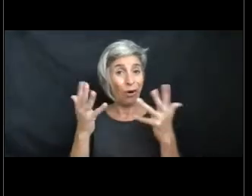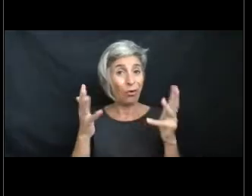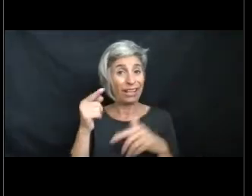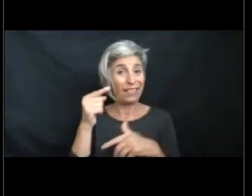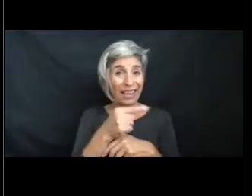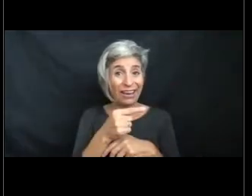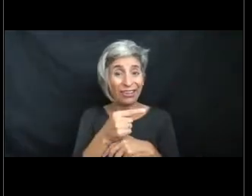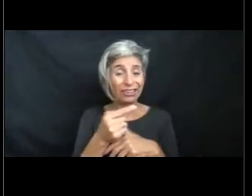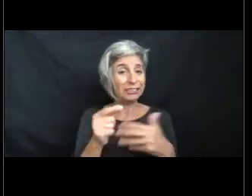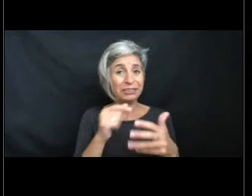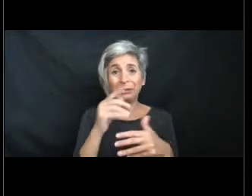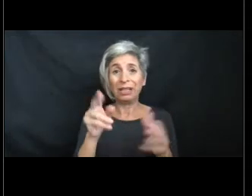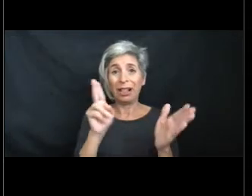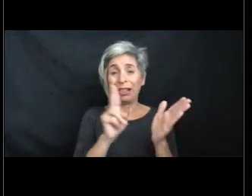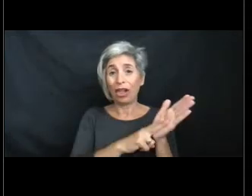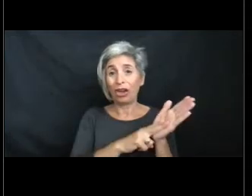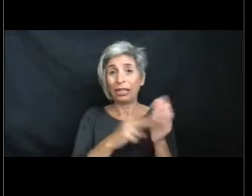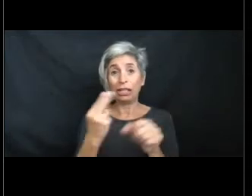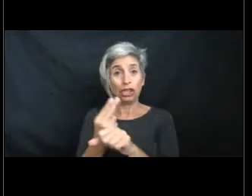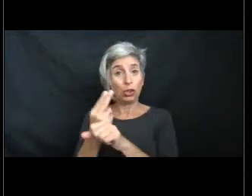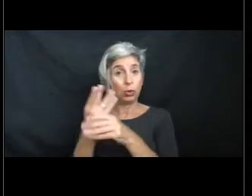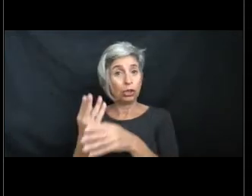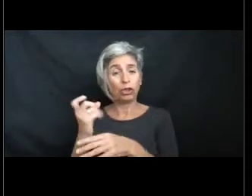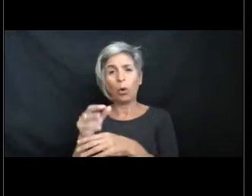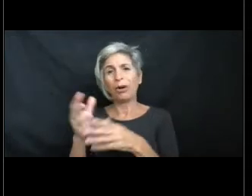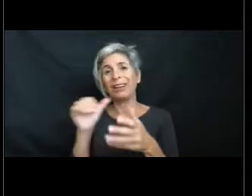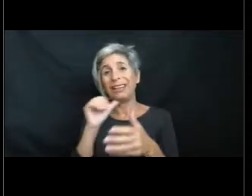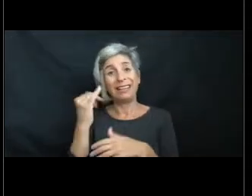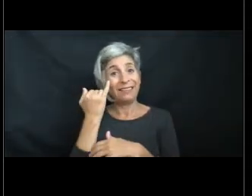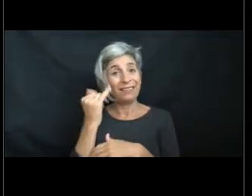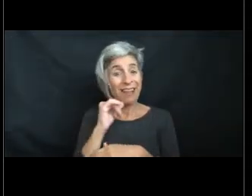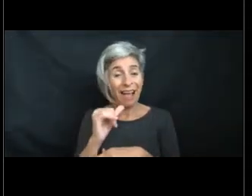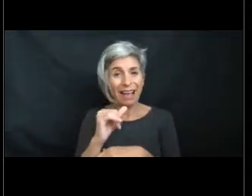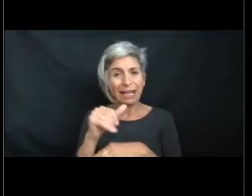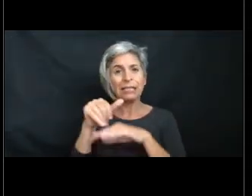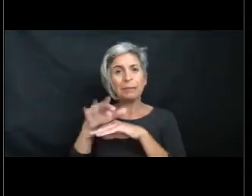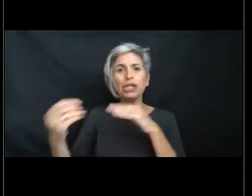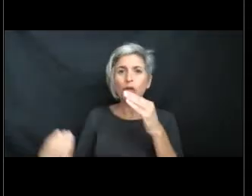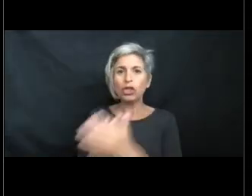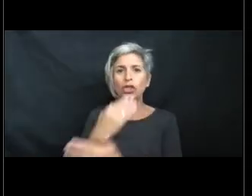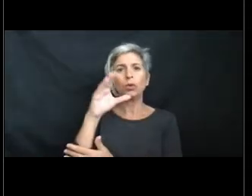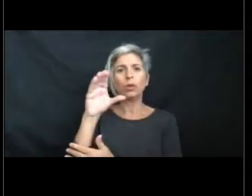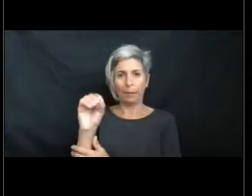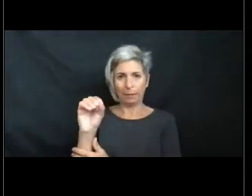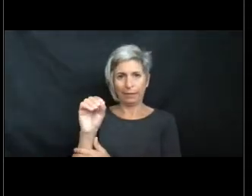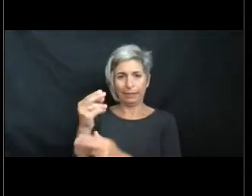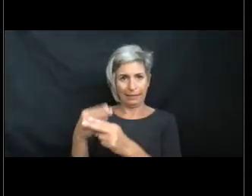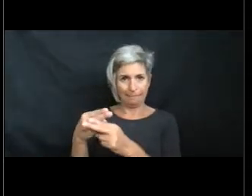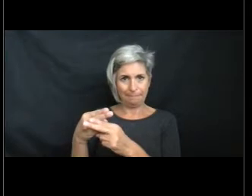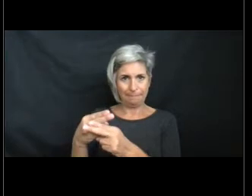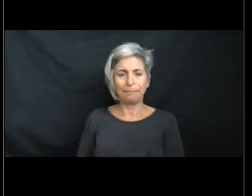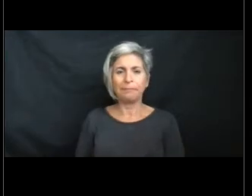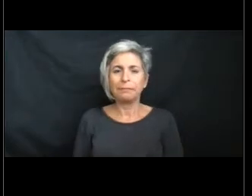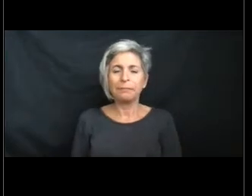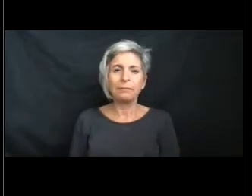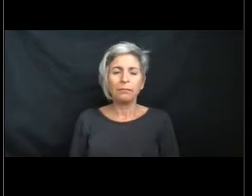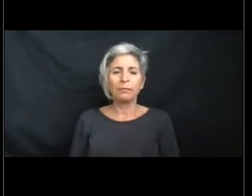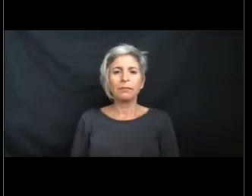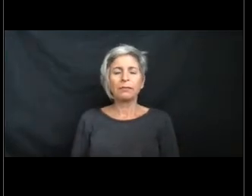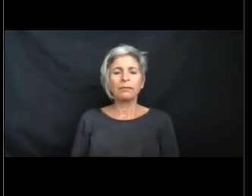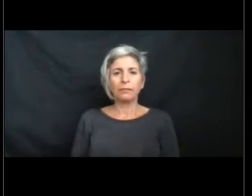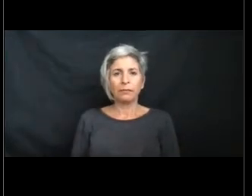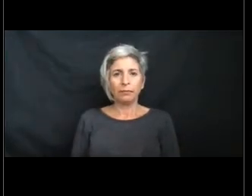you can just log in as that user. If not, you can just go ahead and submit your new company. And make sure you